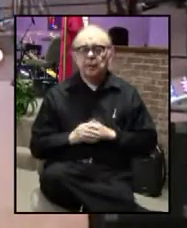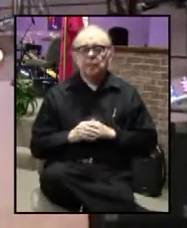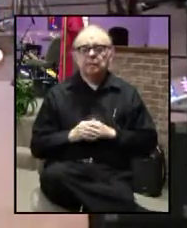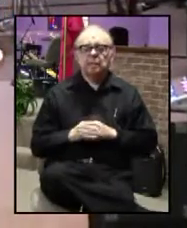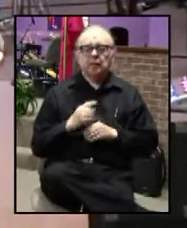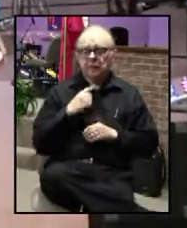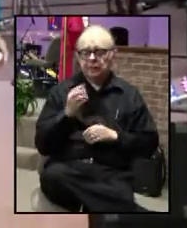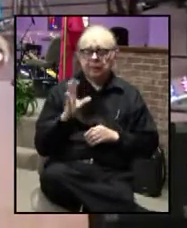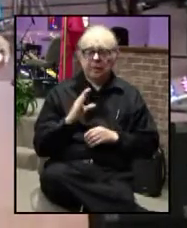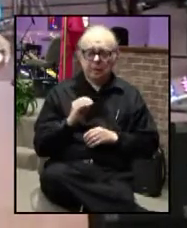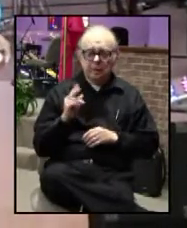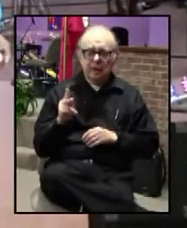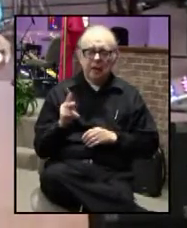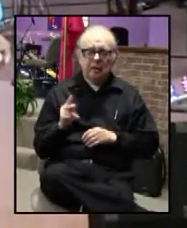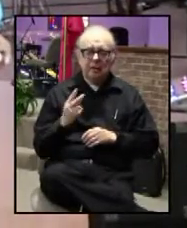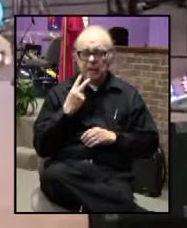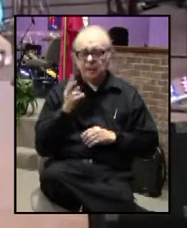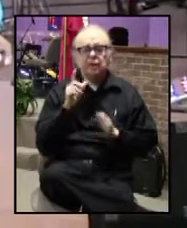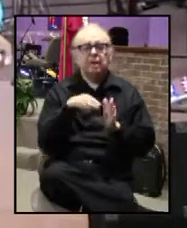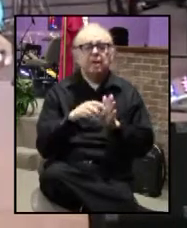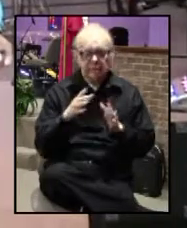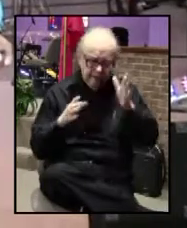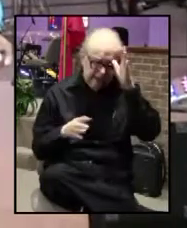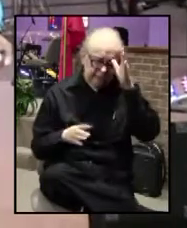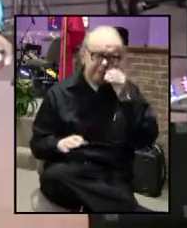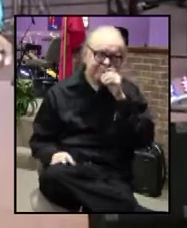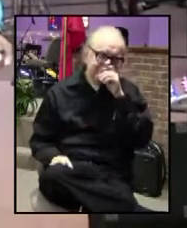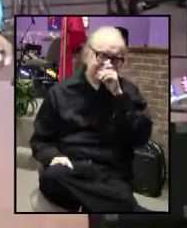So I said, okay, I'll see you later.